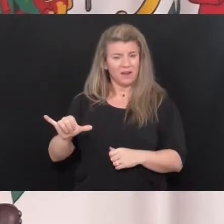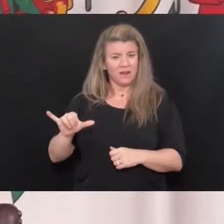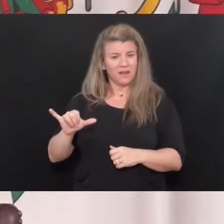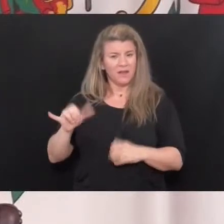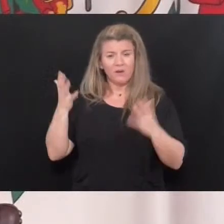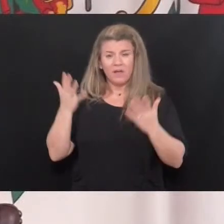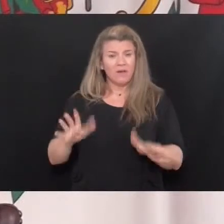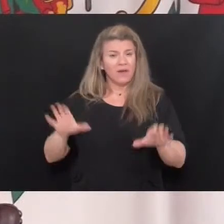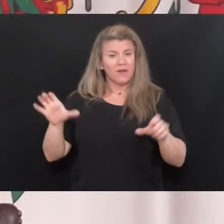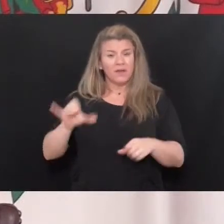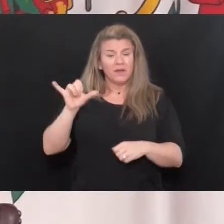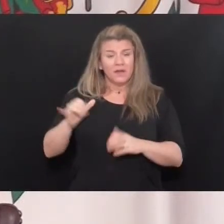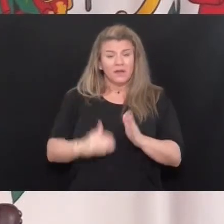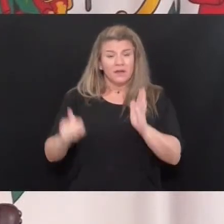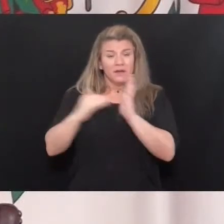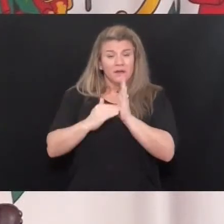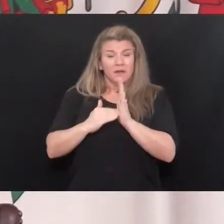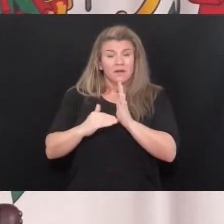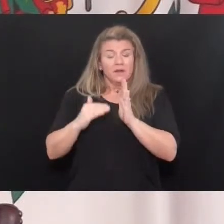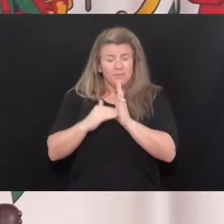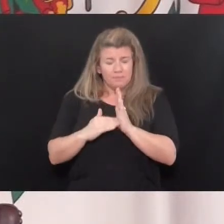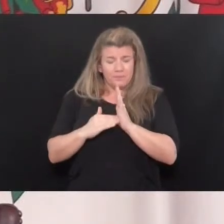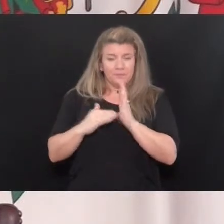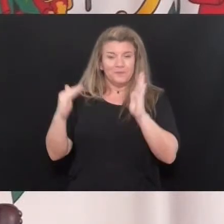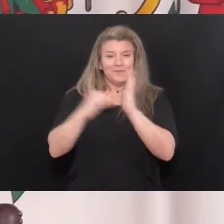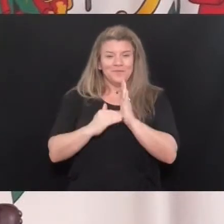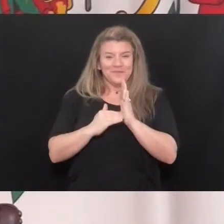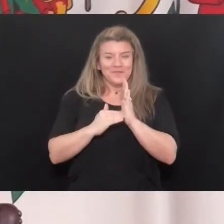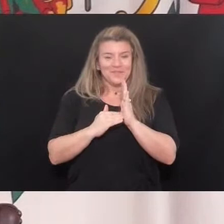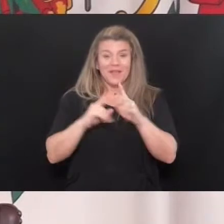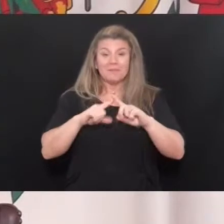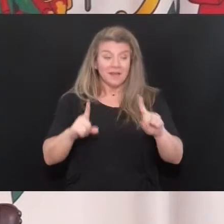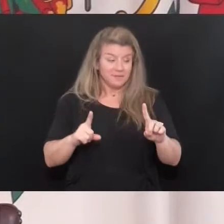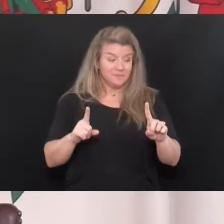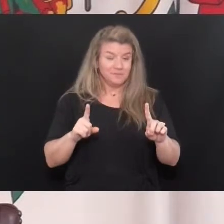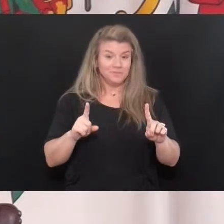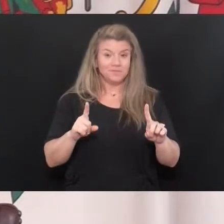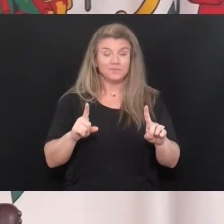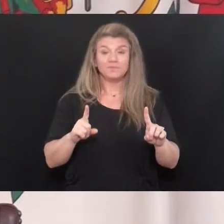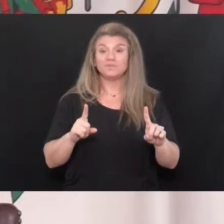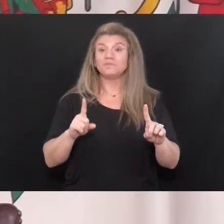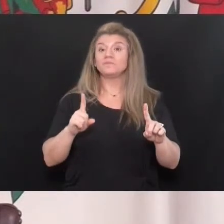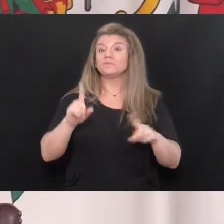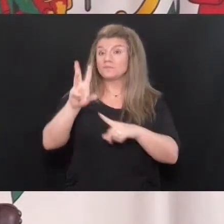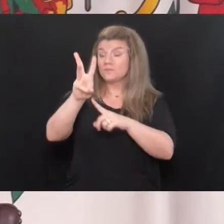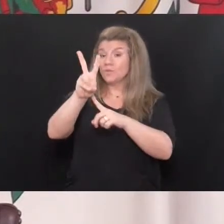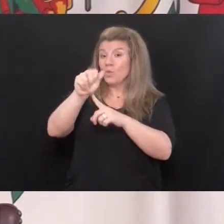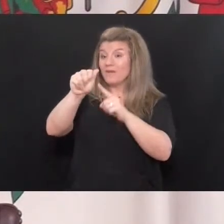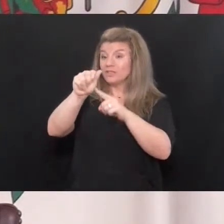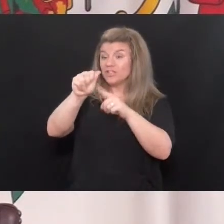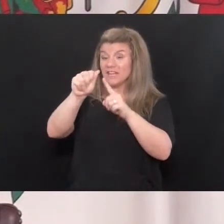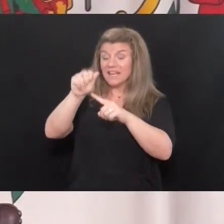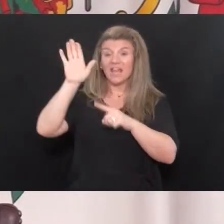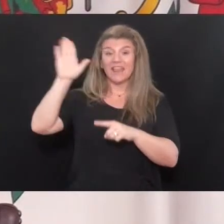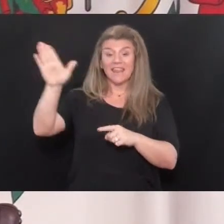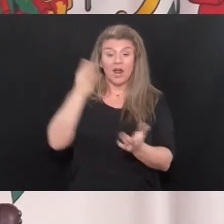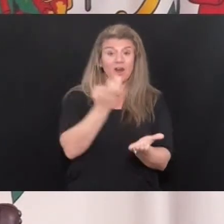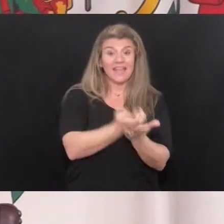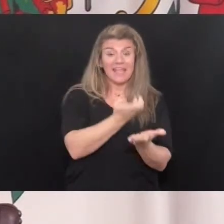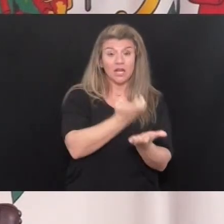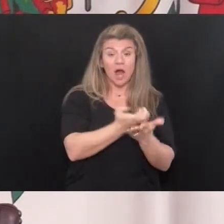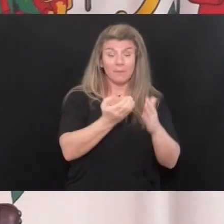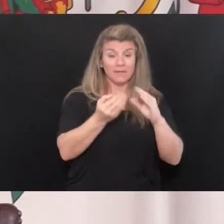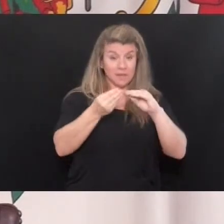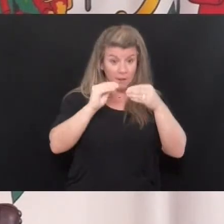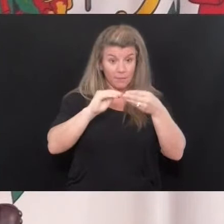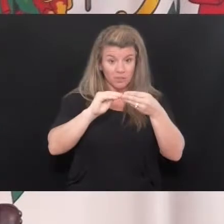that over and over and over and over? Now, West Virginia's economic numbers